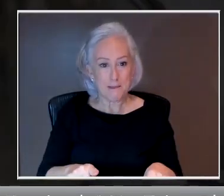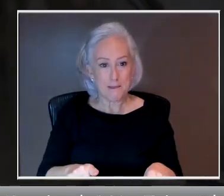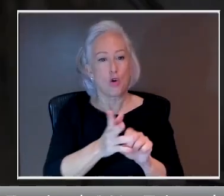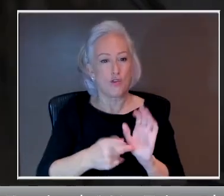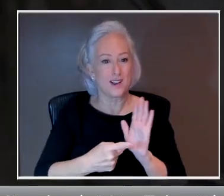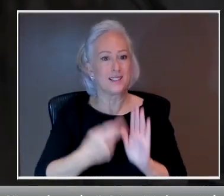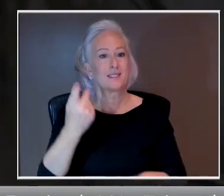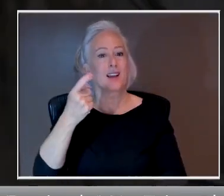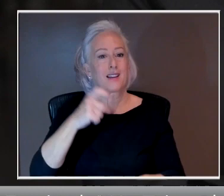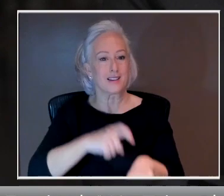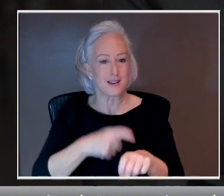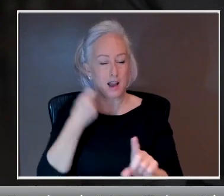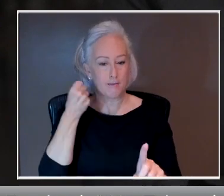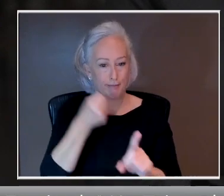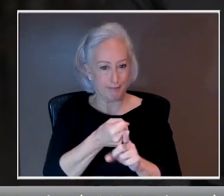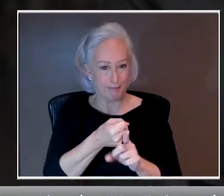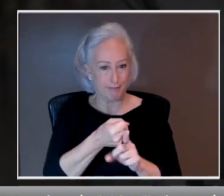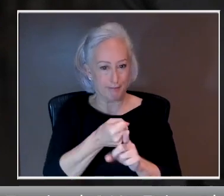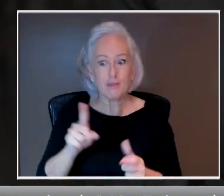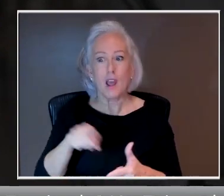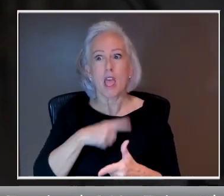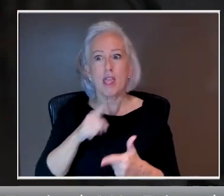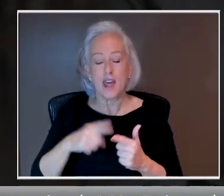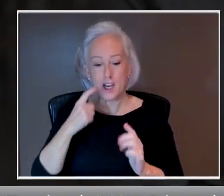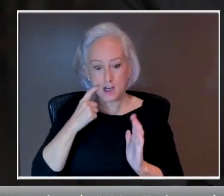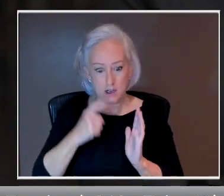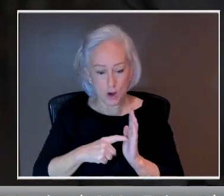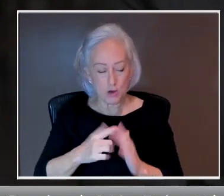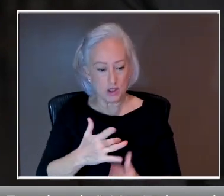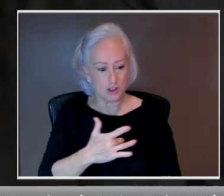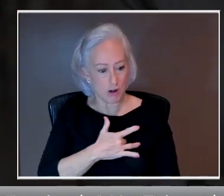to really notice that my heart was racing even more,